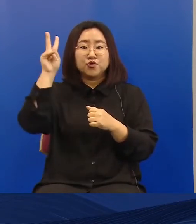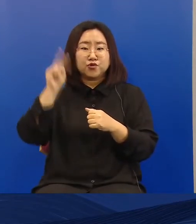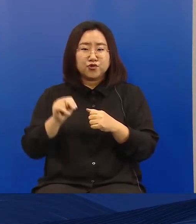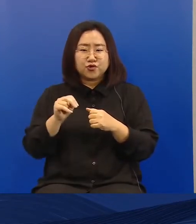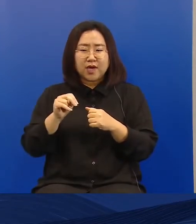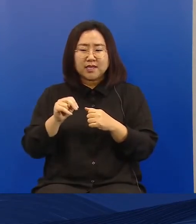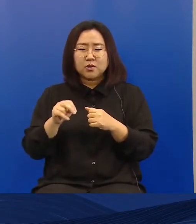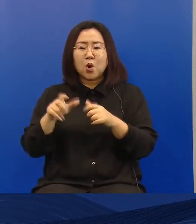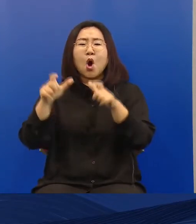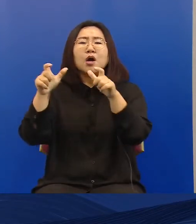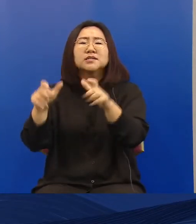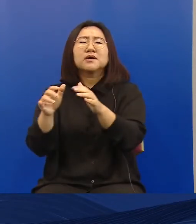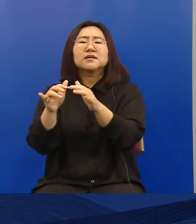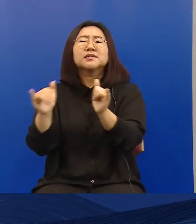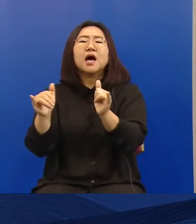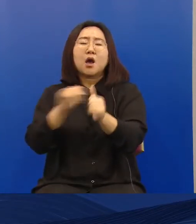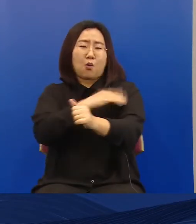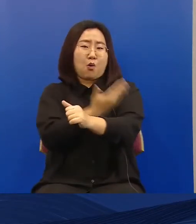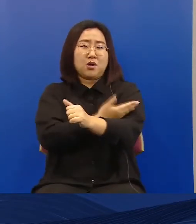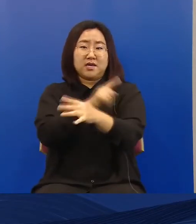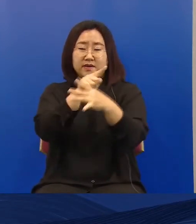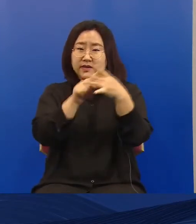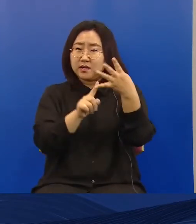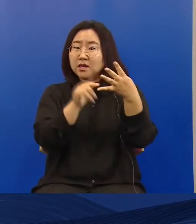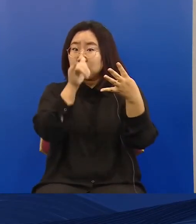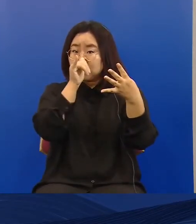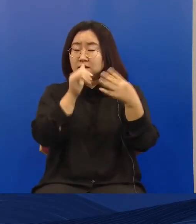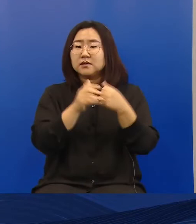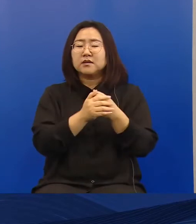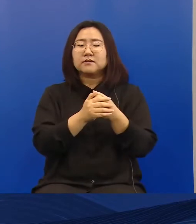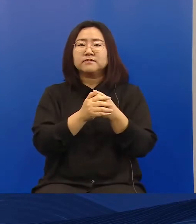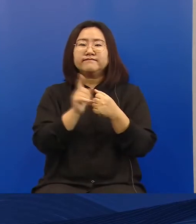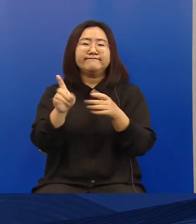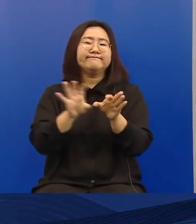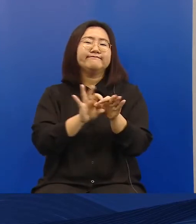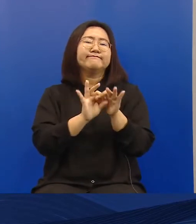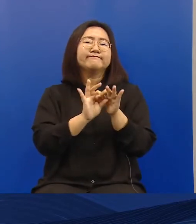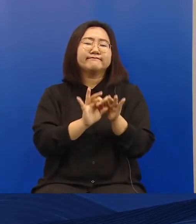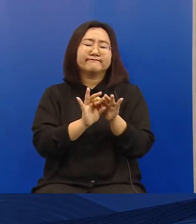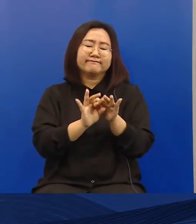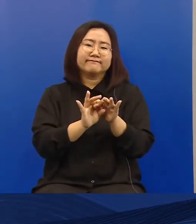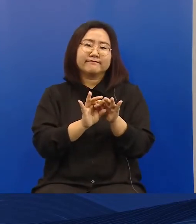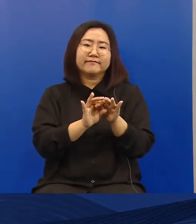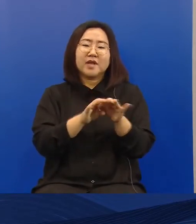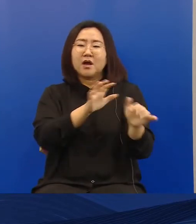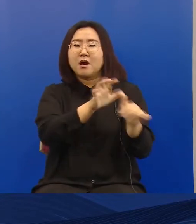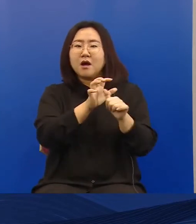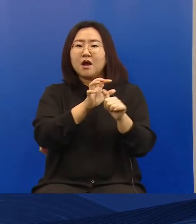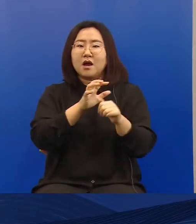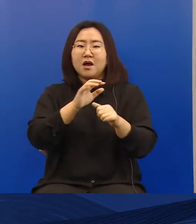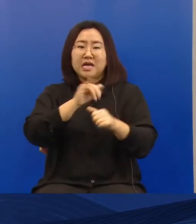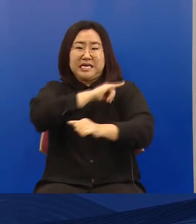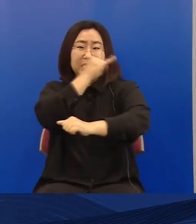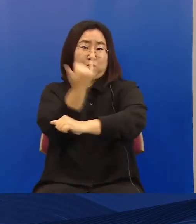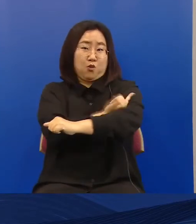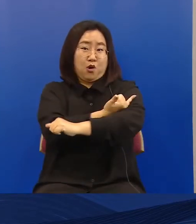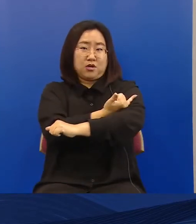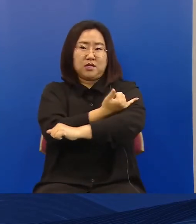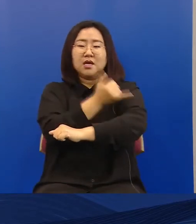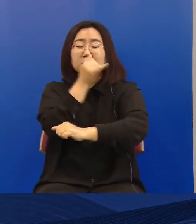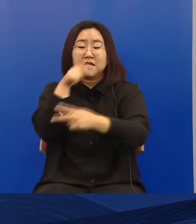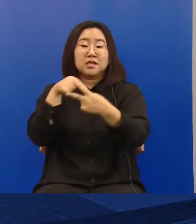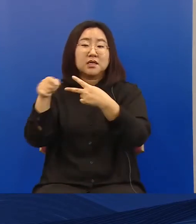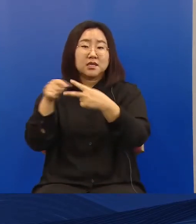Those are just 4 of the treaties that help us understand that there is a human right that forms the foundation of public